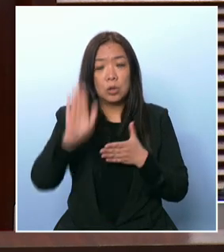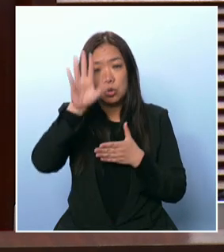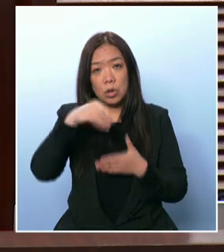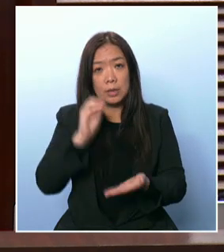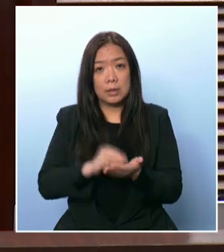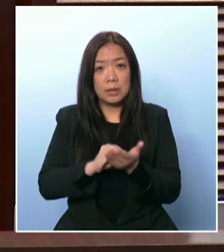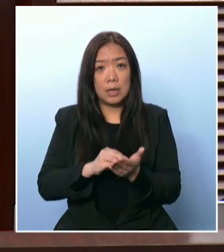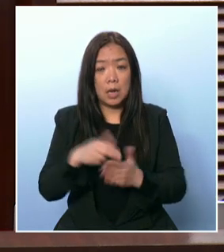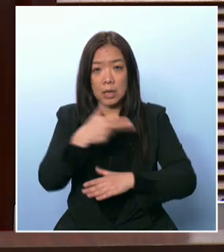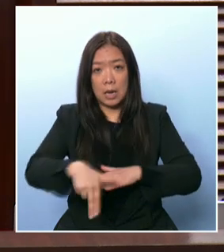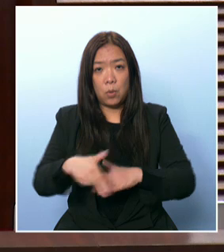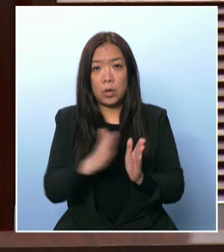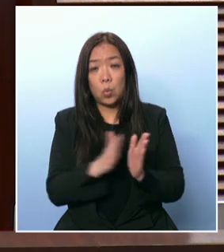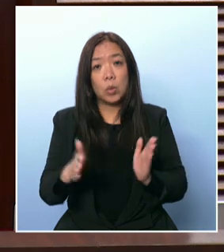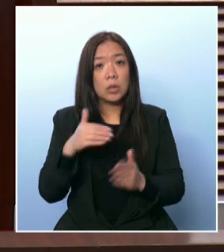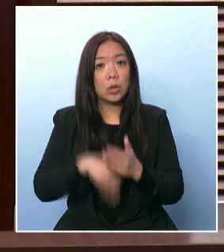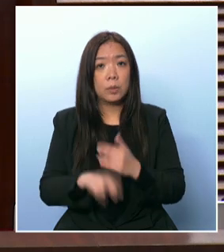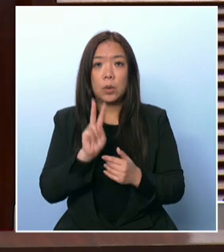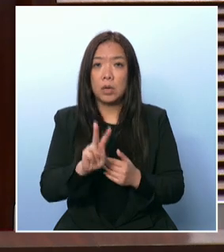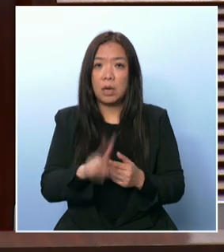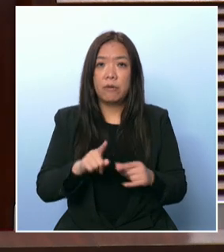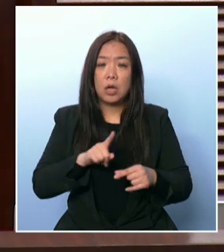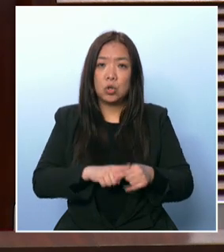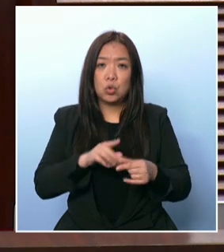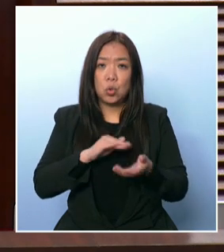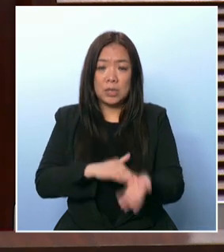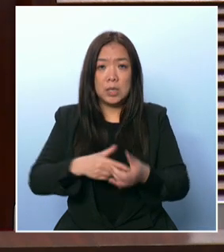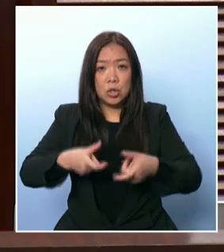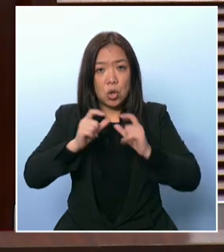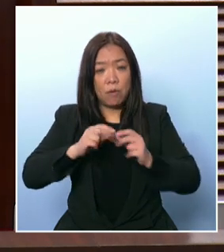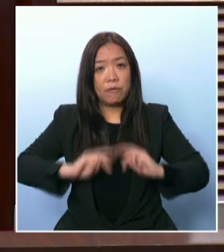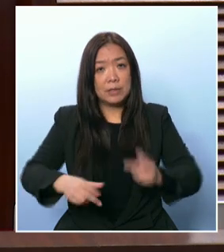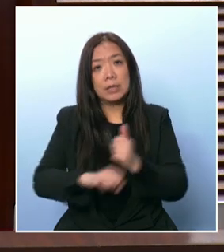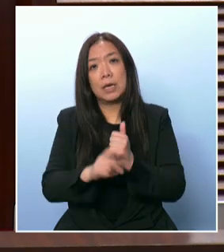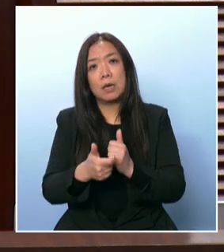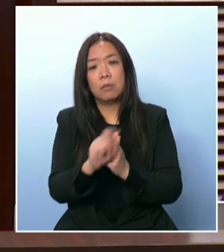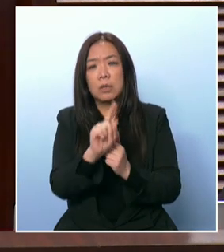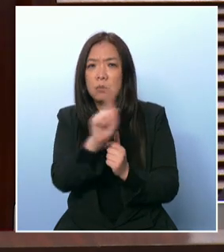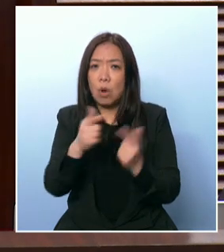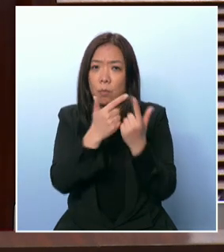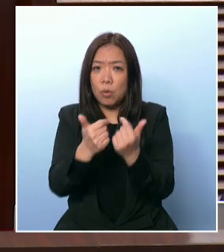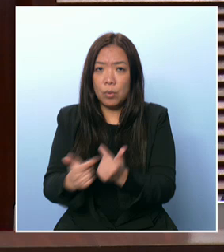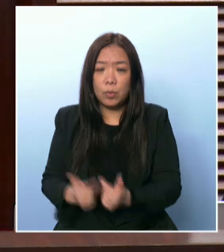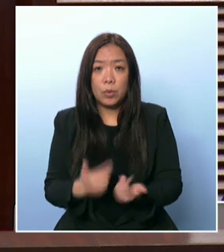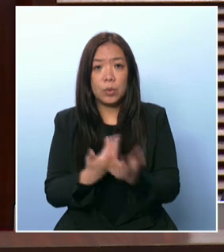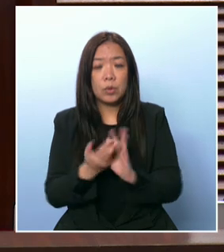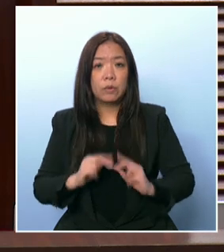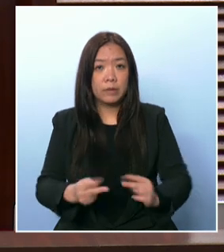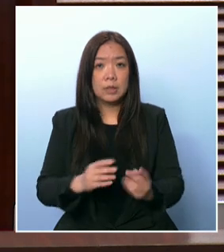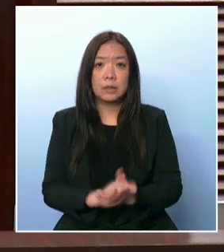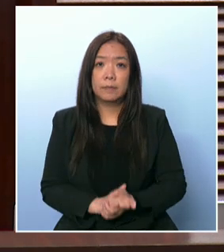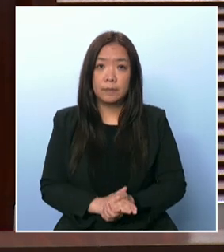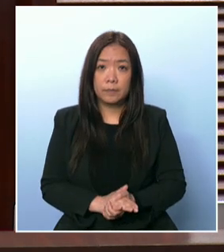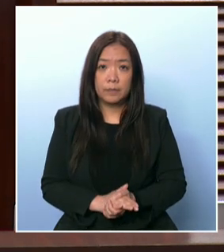standard setting, and promotion, the blueprints will touch on all of these areas. So the